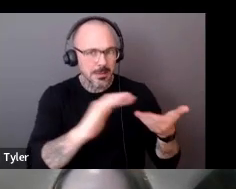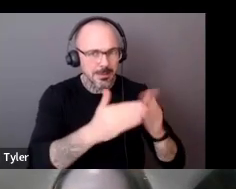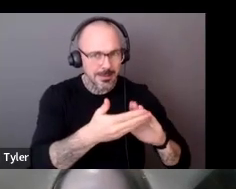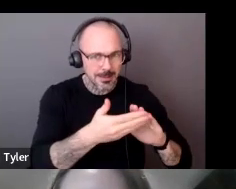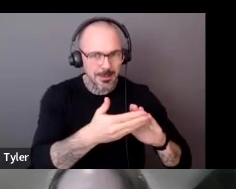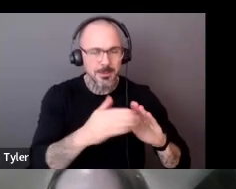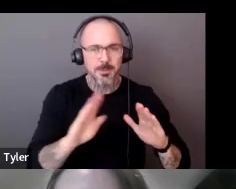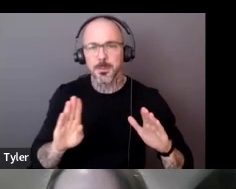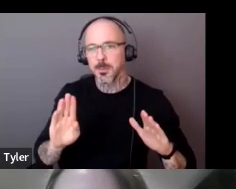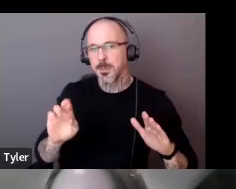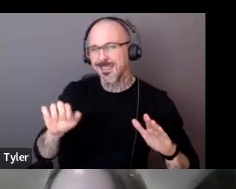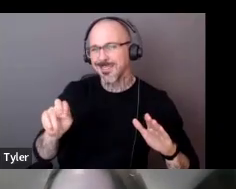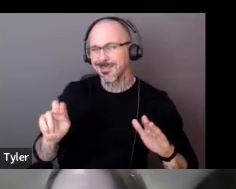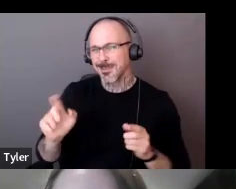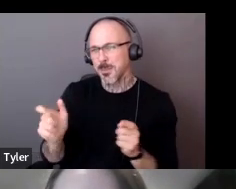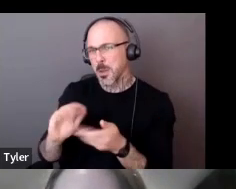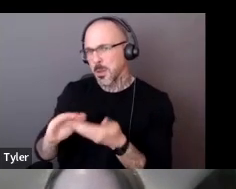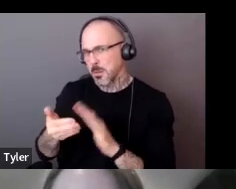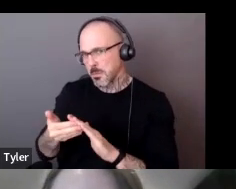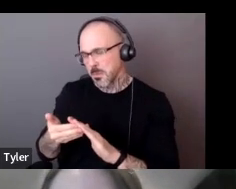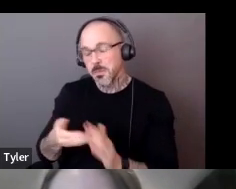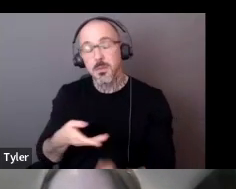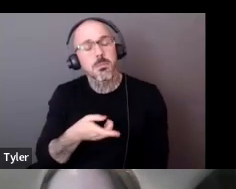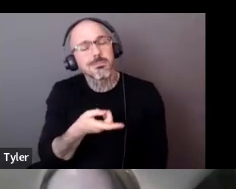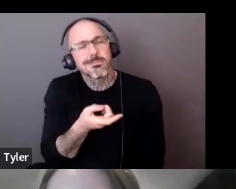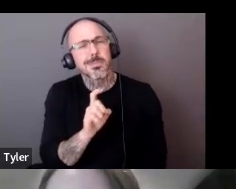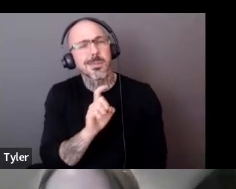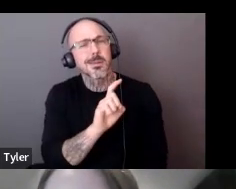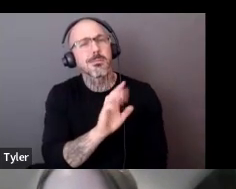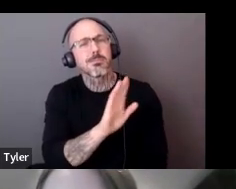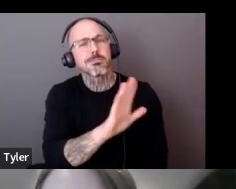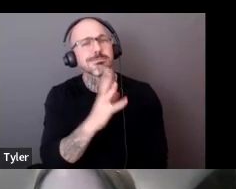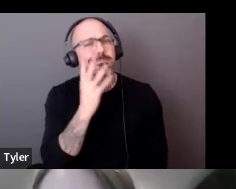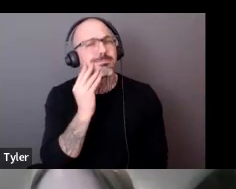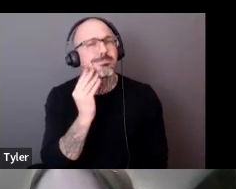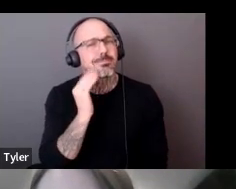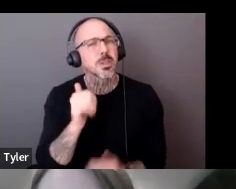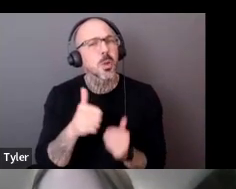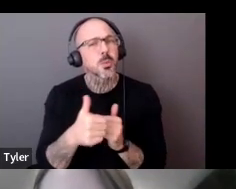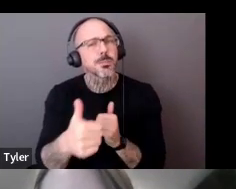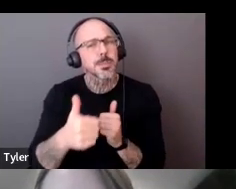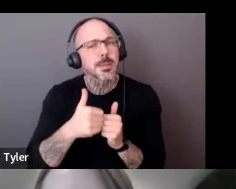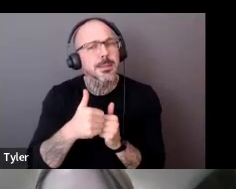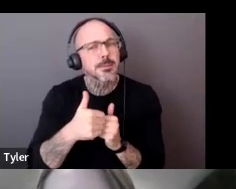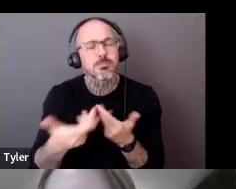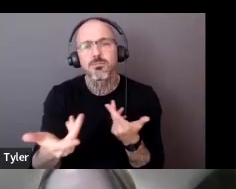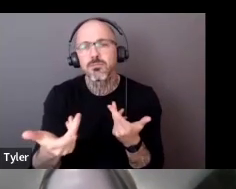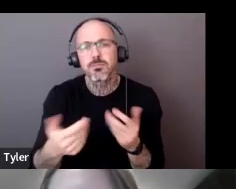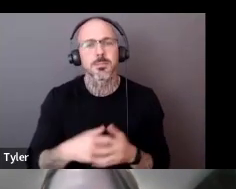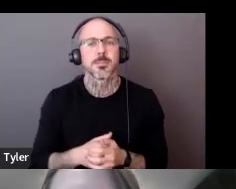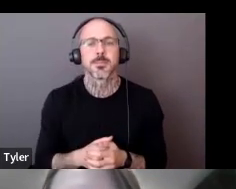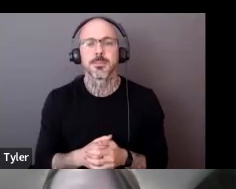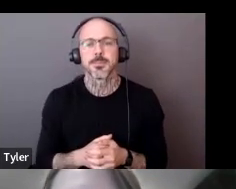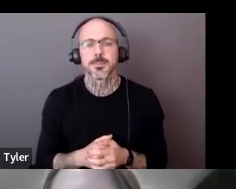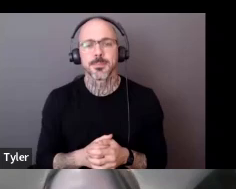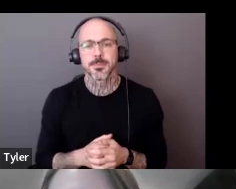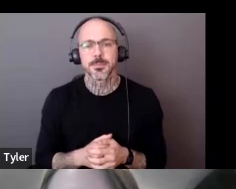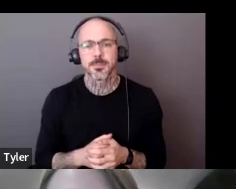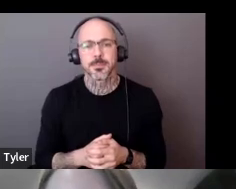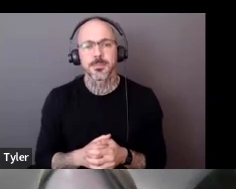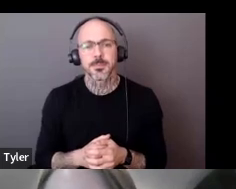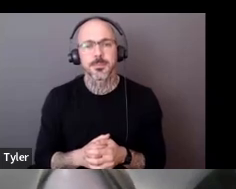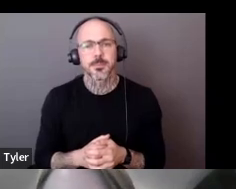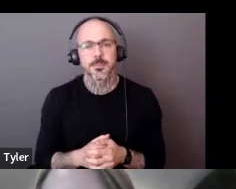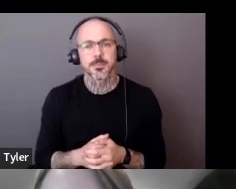you want to share a little bit about like your experience or your thoughts on the transportation piece? So you mentioned that what